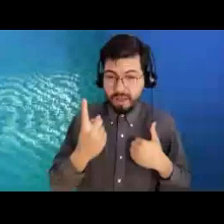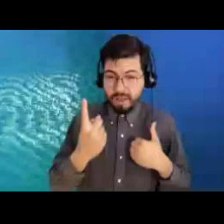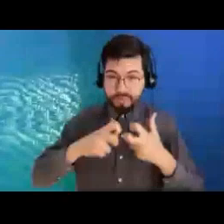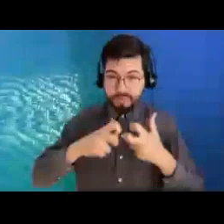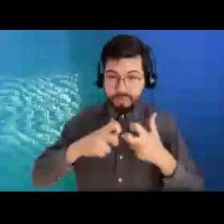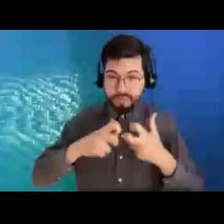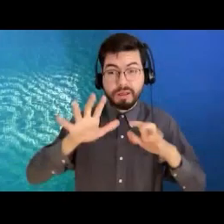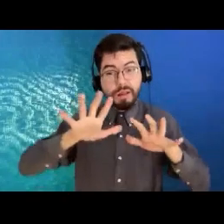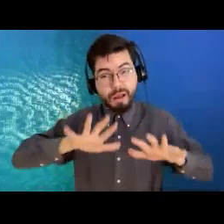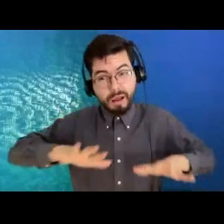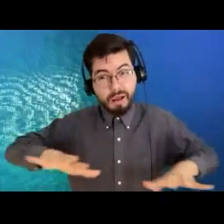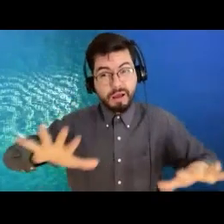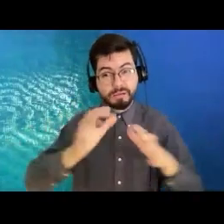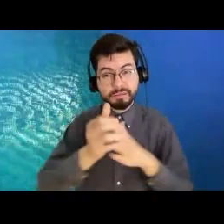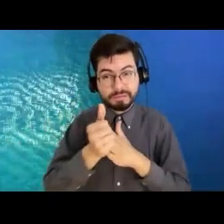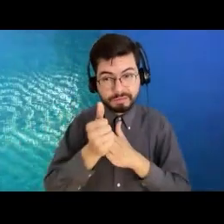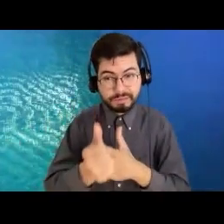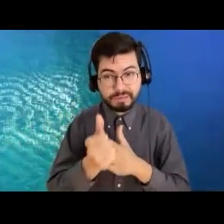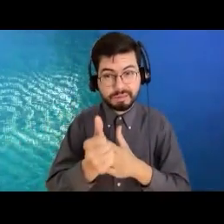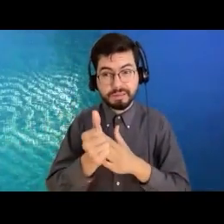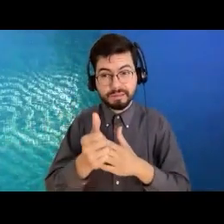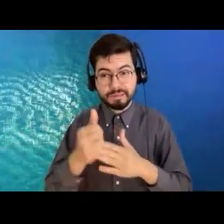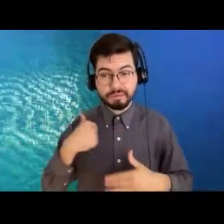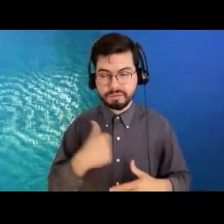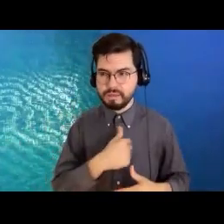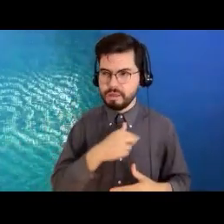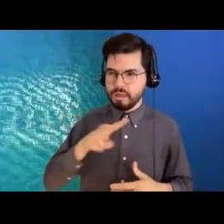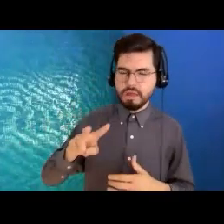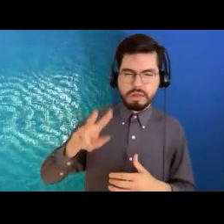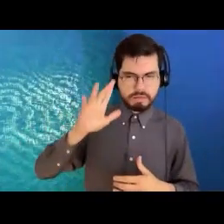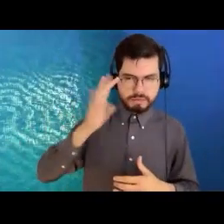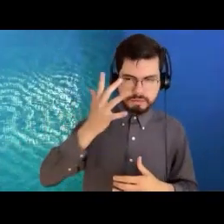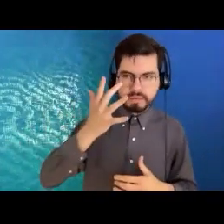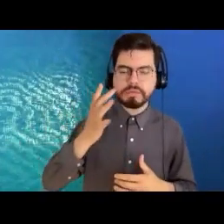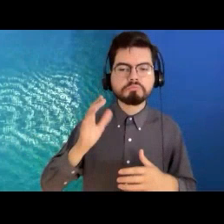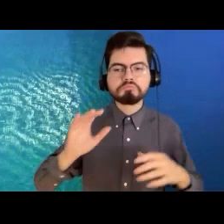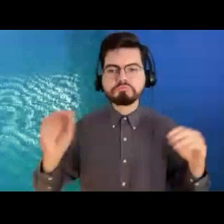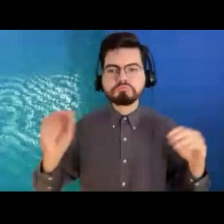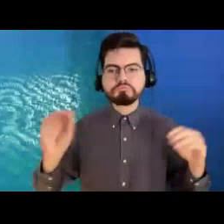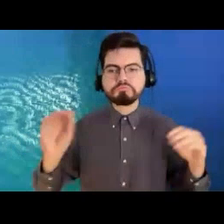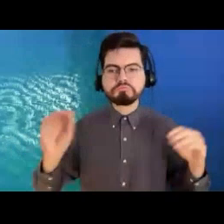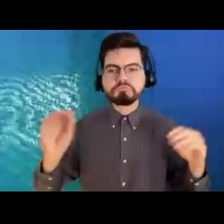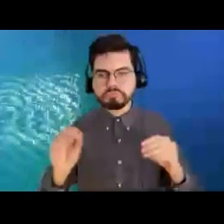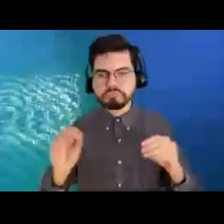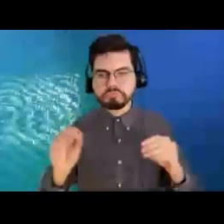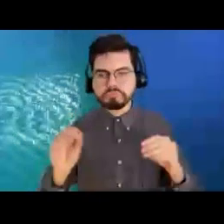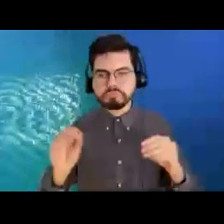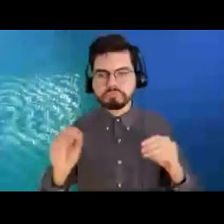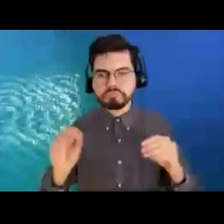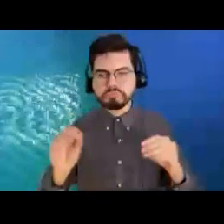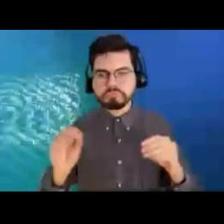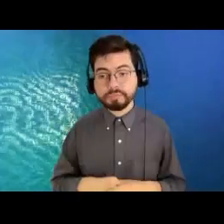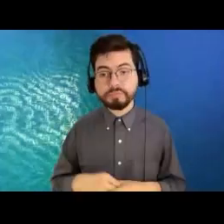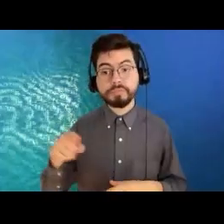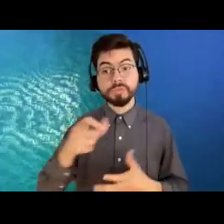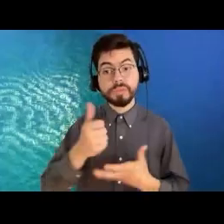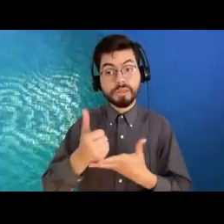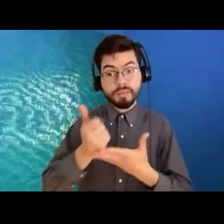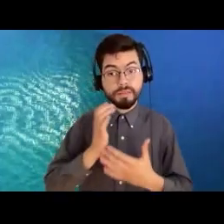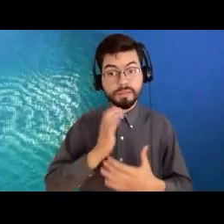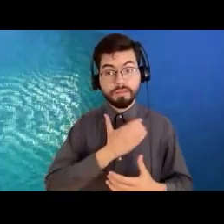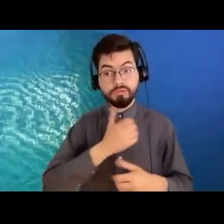is doing that frustrates us. What could you do to help us do our job? That's a little more challenging in that you recognize I've already kind of laid out